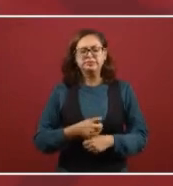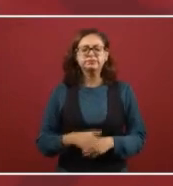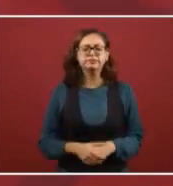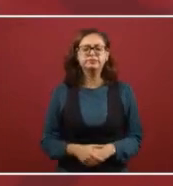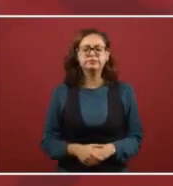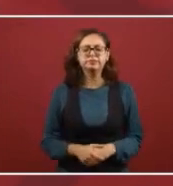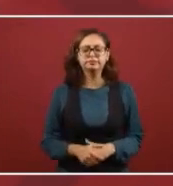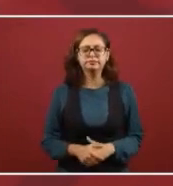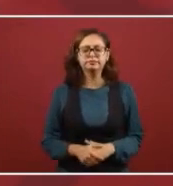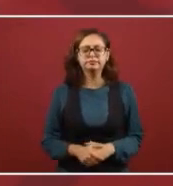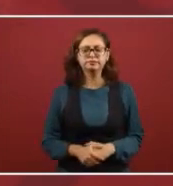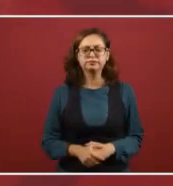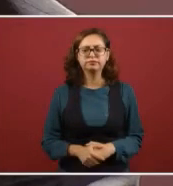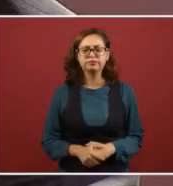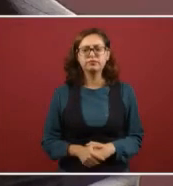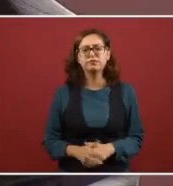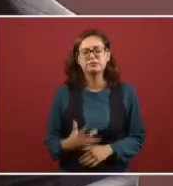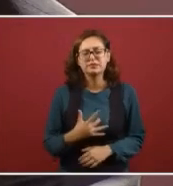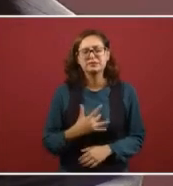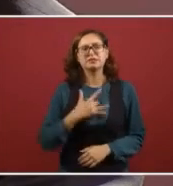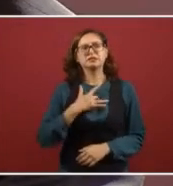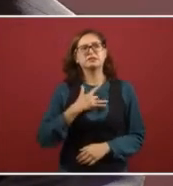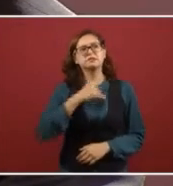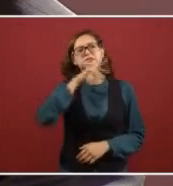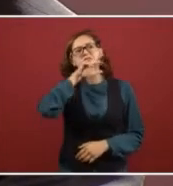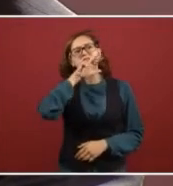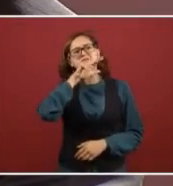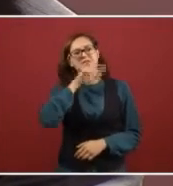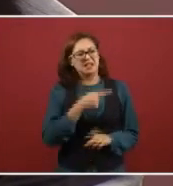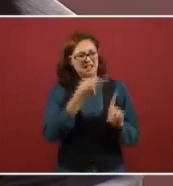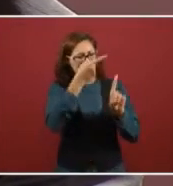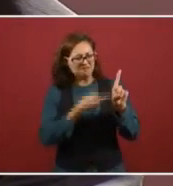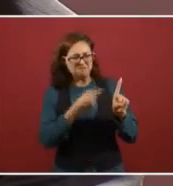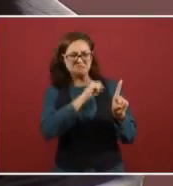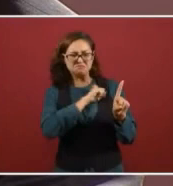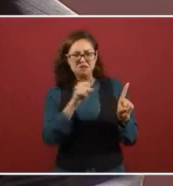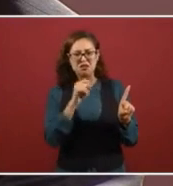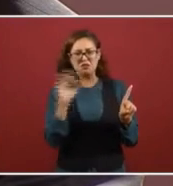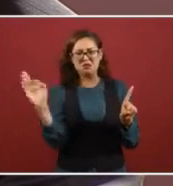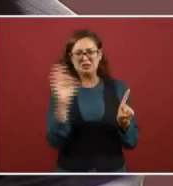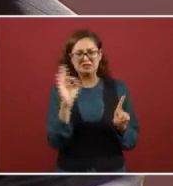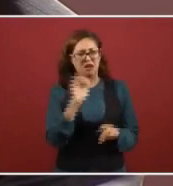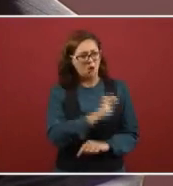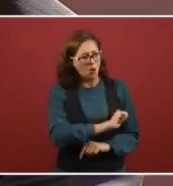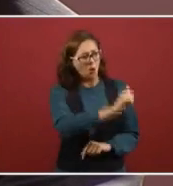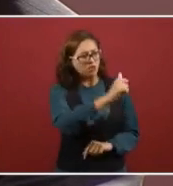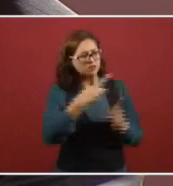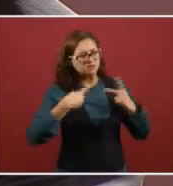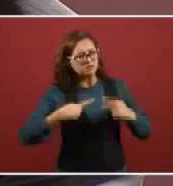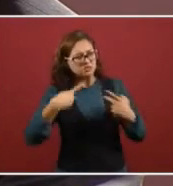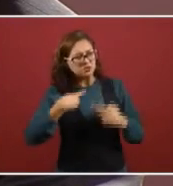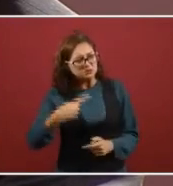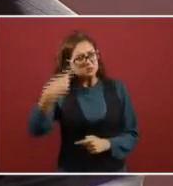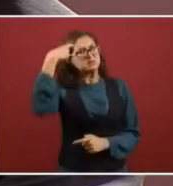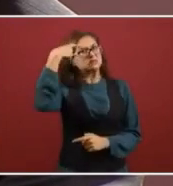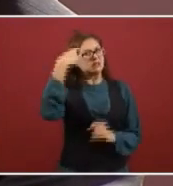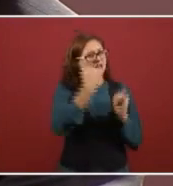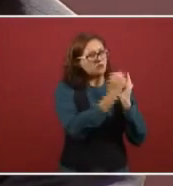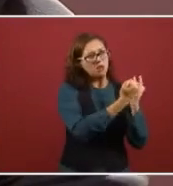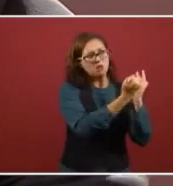We are concerned that other people may be thinking like this, and we want